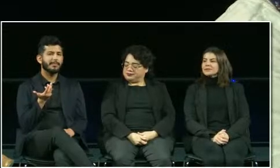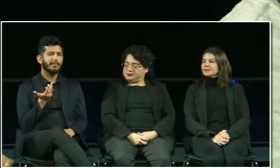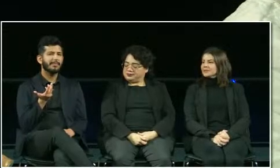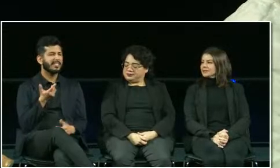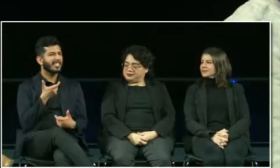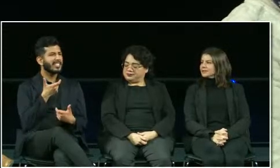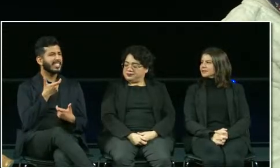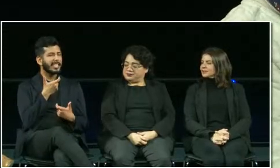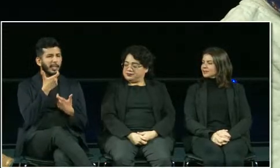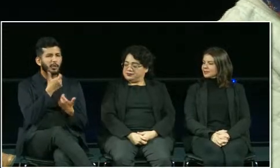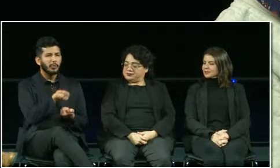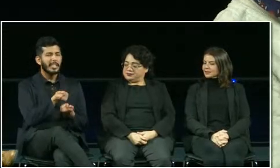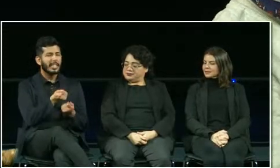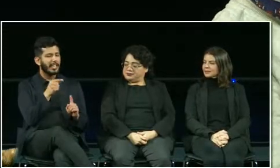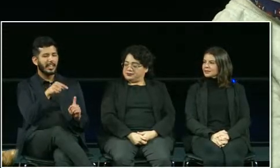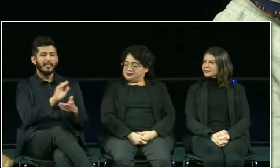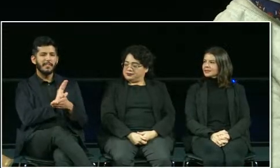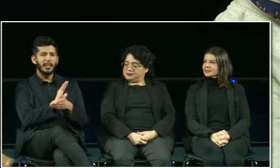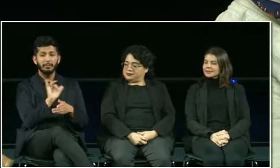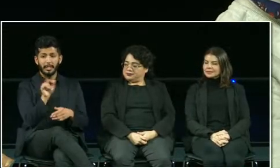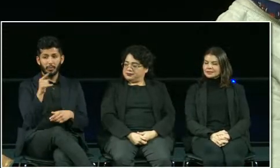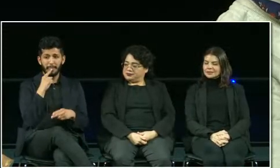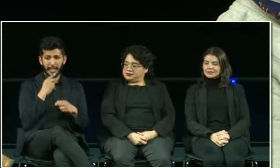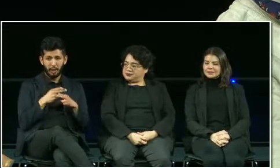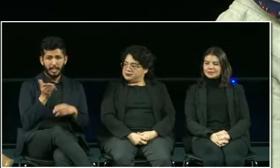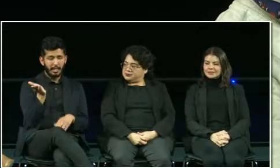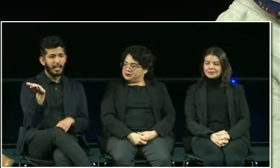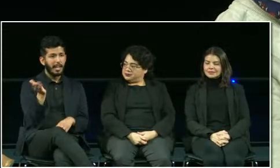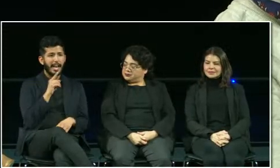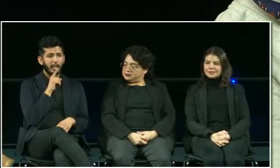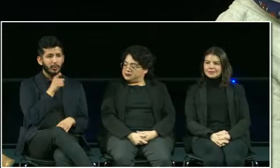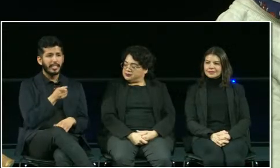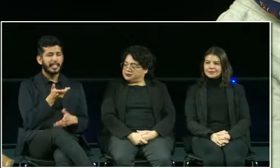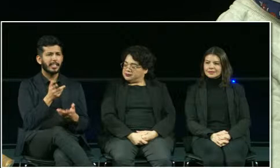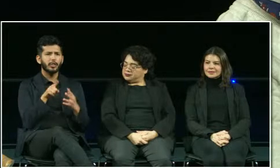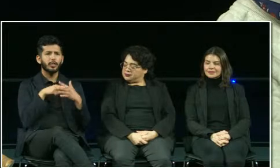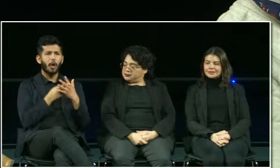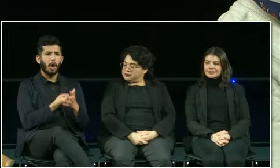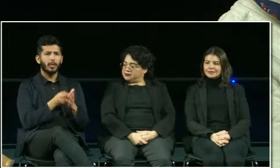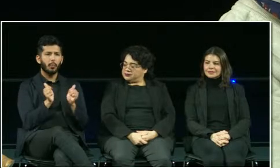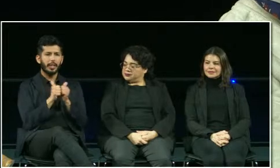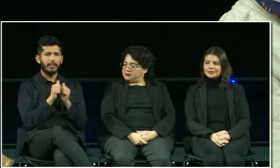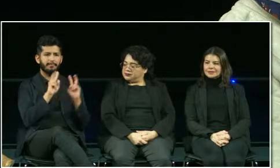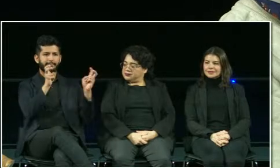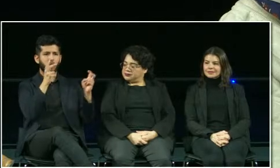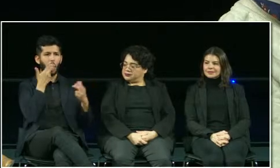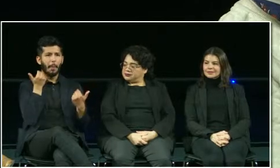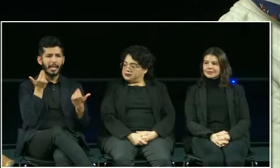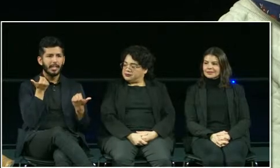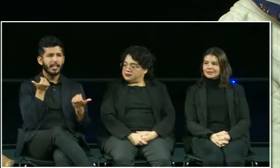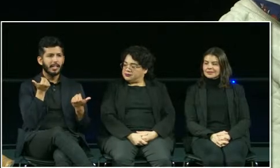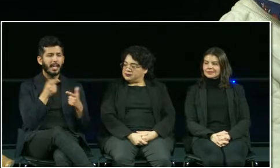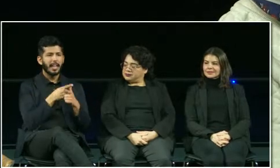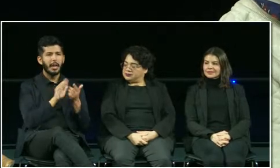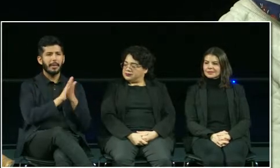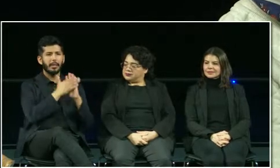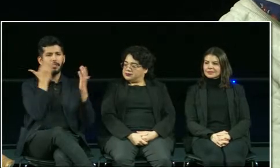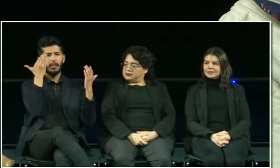that you know the film. As you mentioned, actually, it starts in kind of the comedy, and it gets really